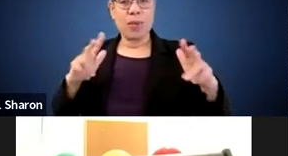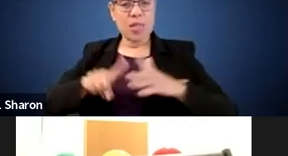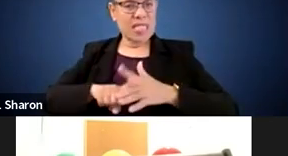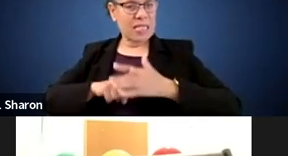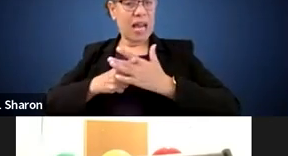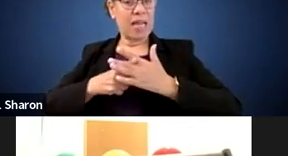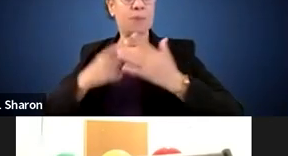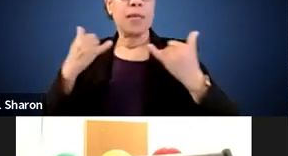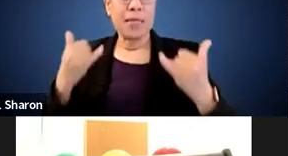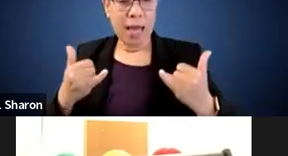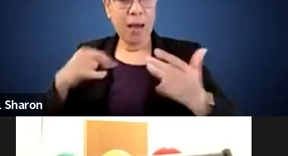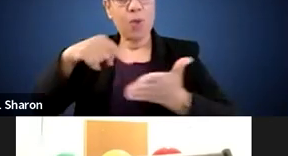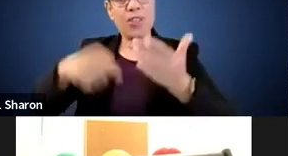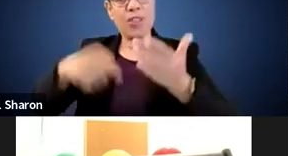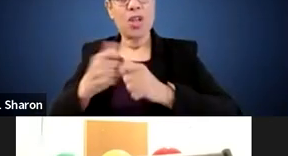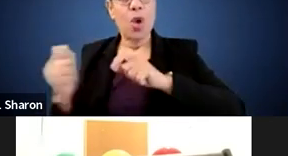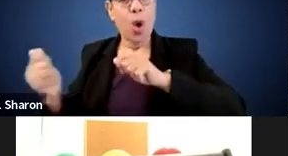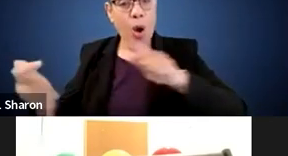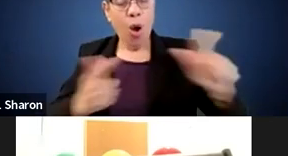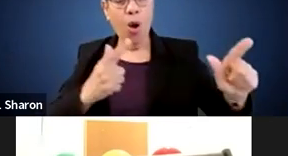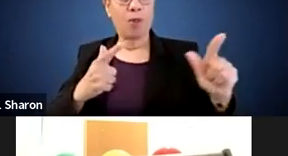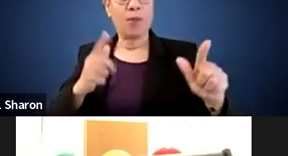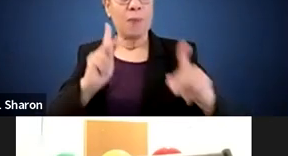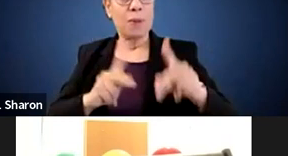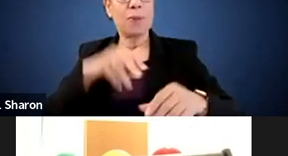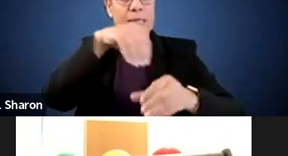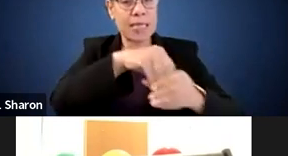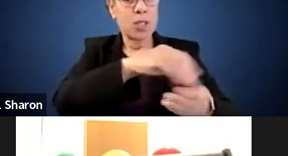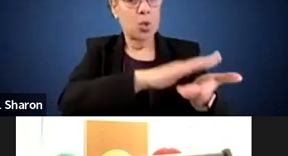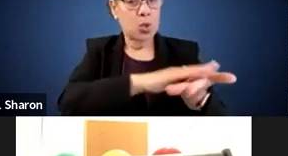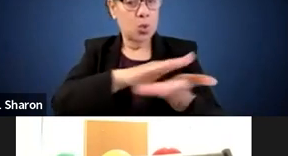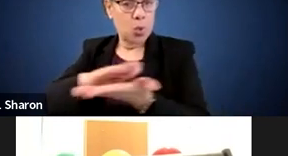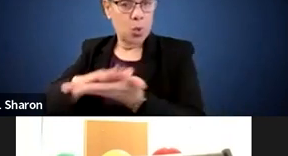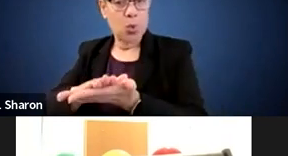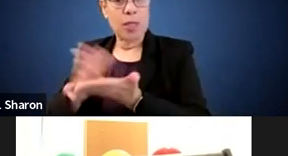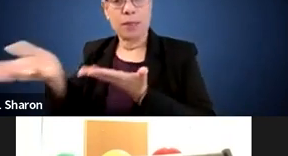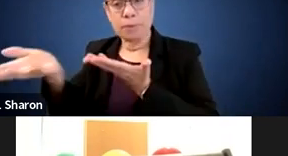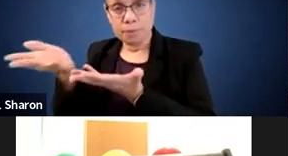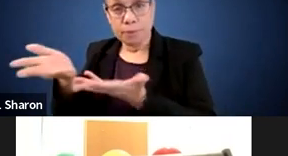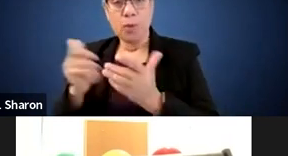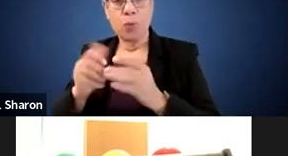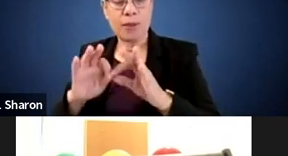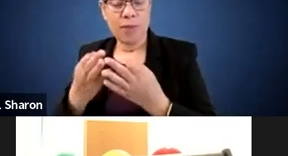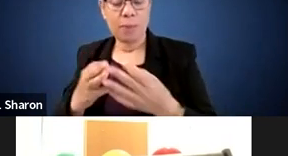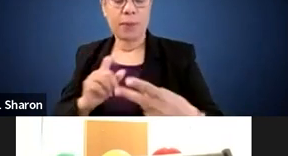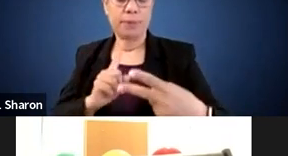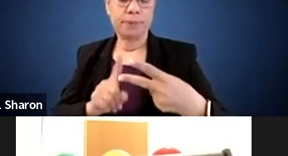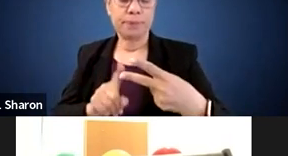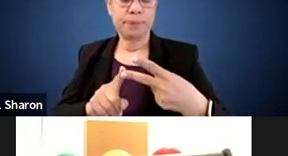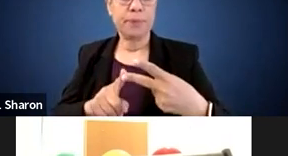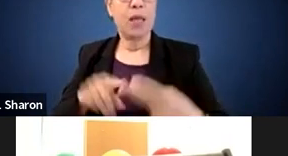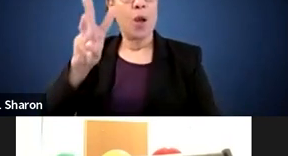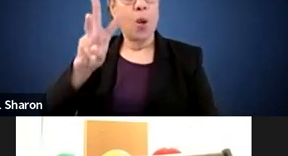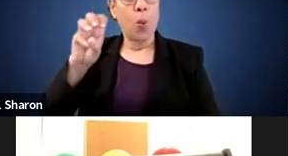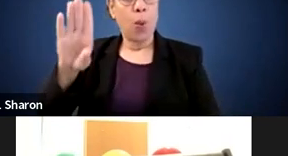up um they're poised this year to be able to uh support that I also think the push out relative to the website much more